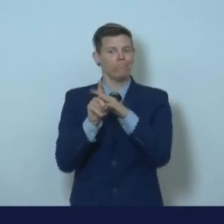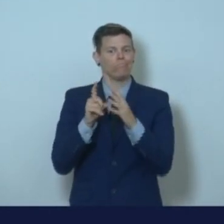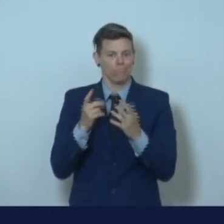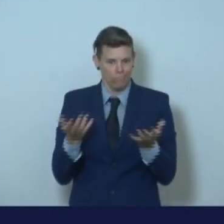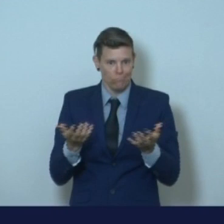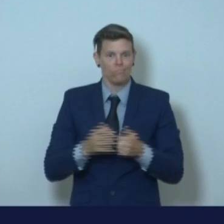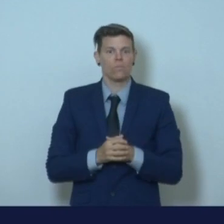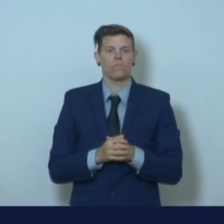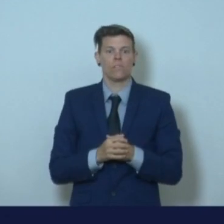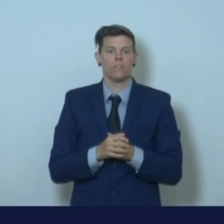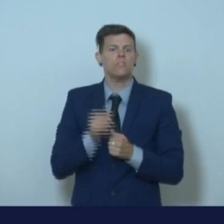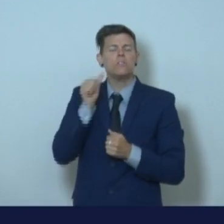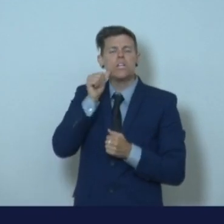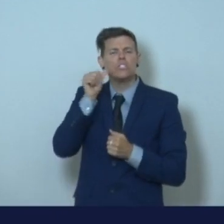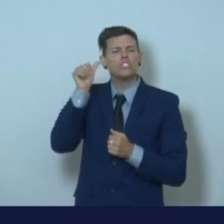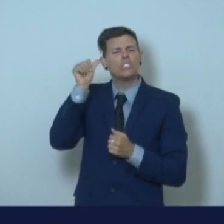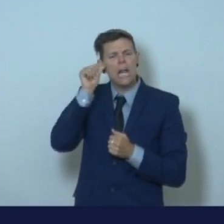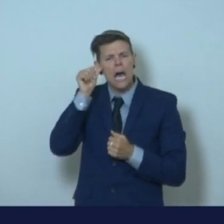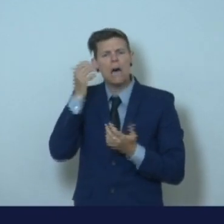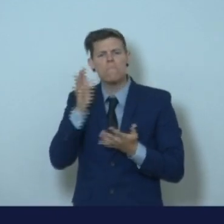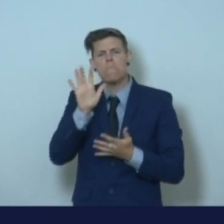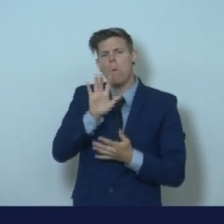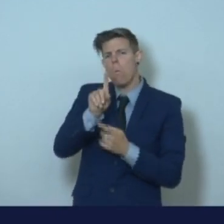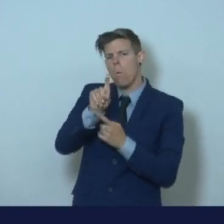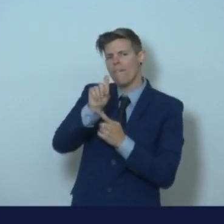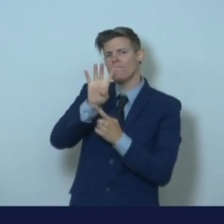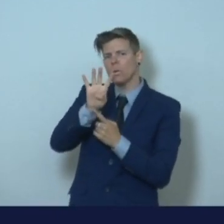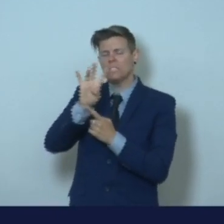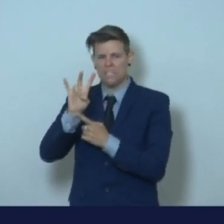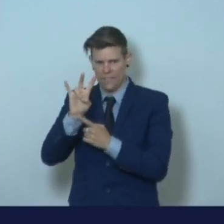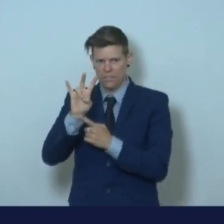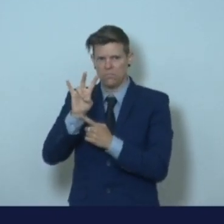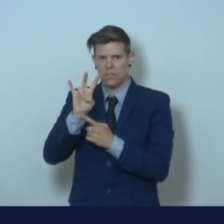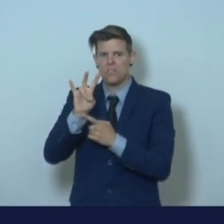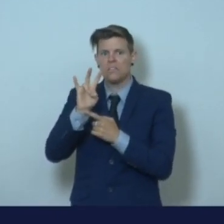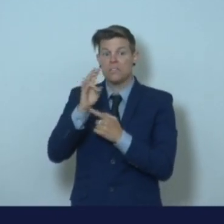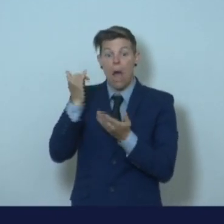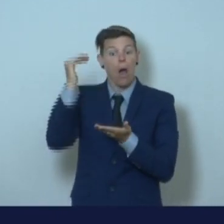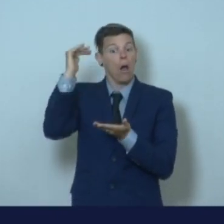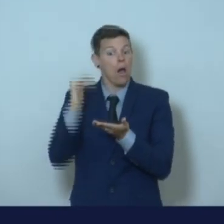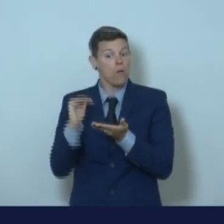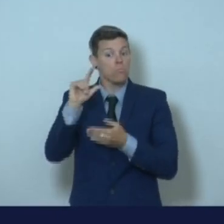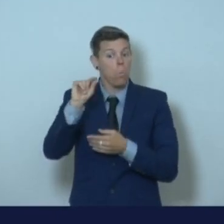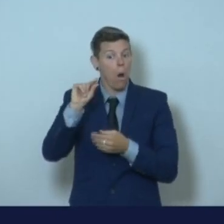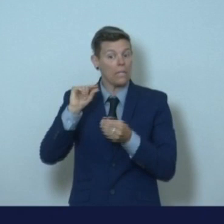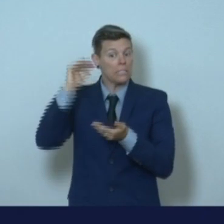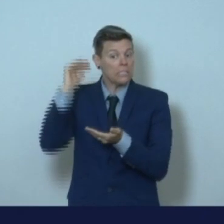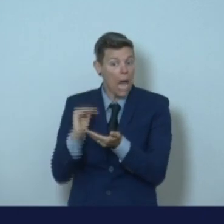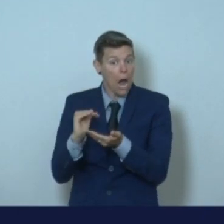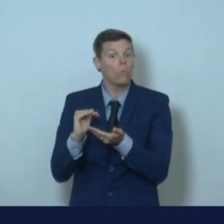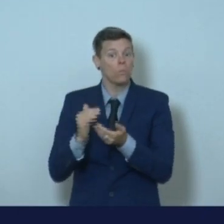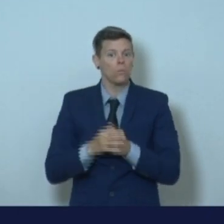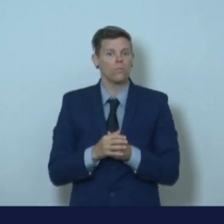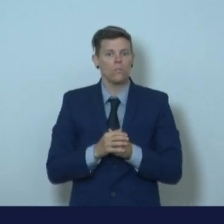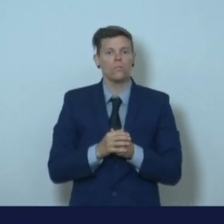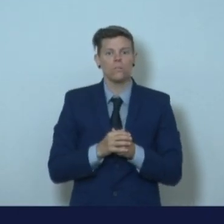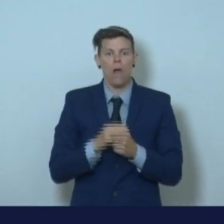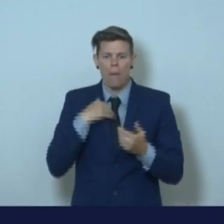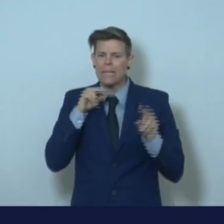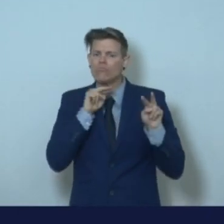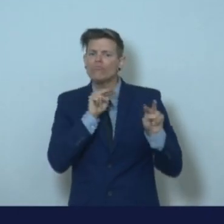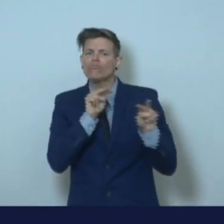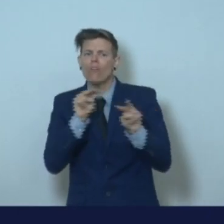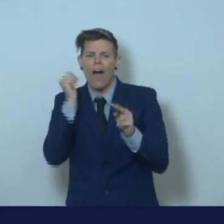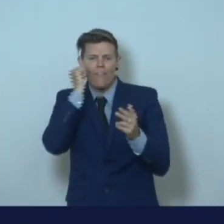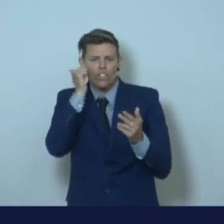from yesterday. We had 147 yesterday. I review the daily case rates. So does this